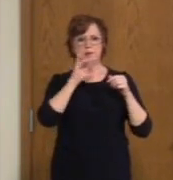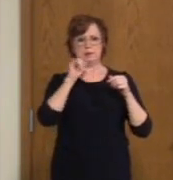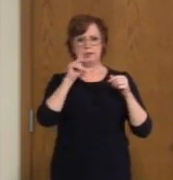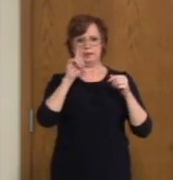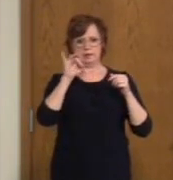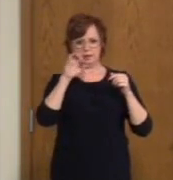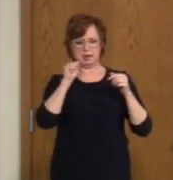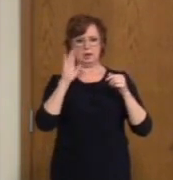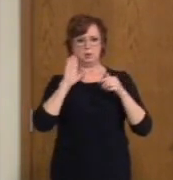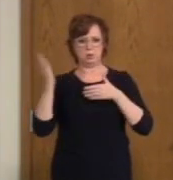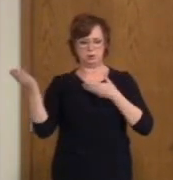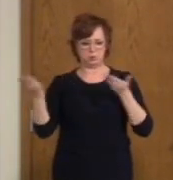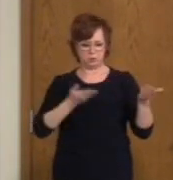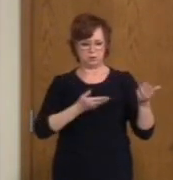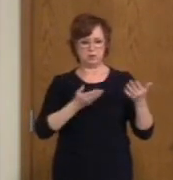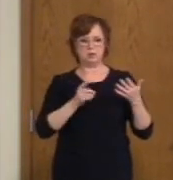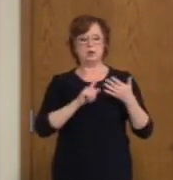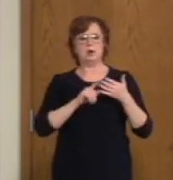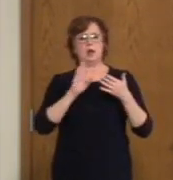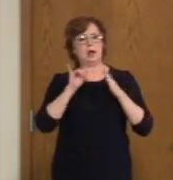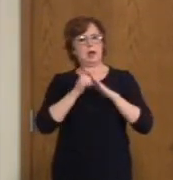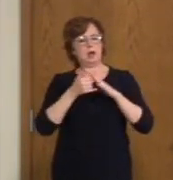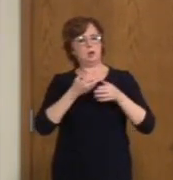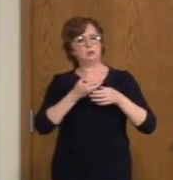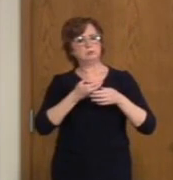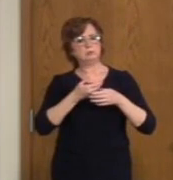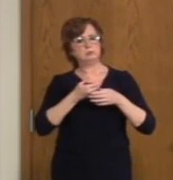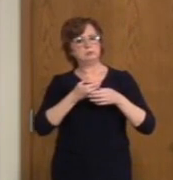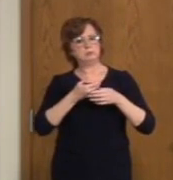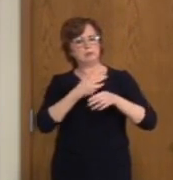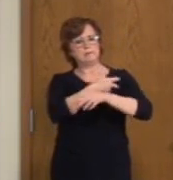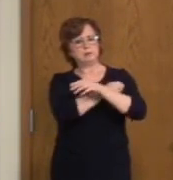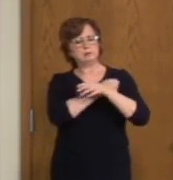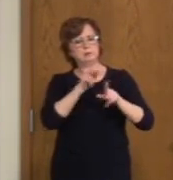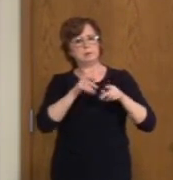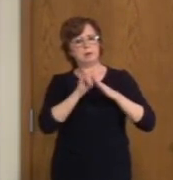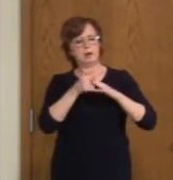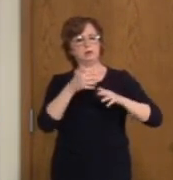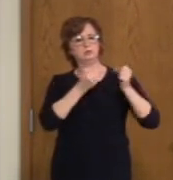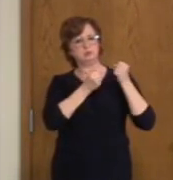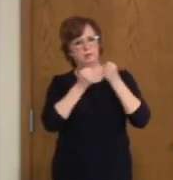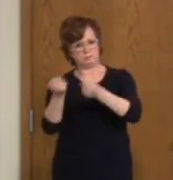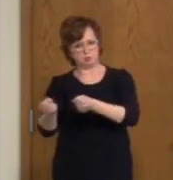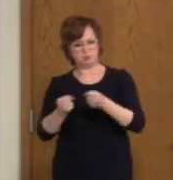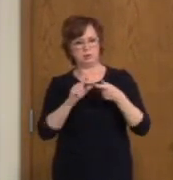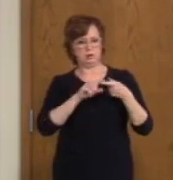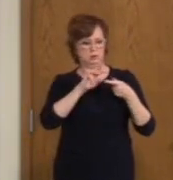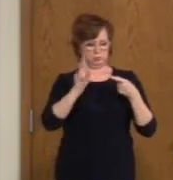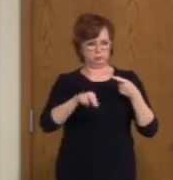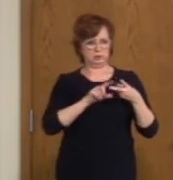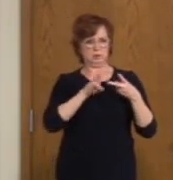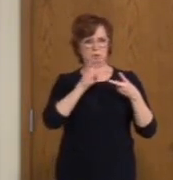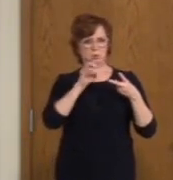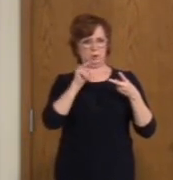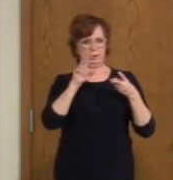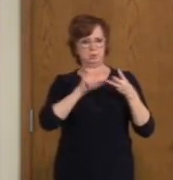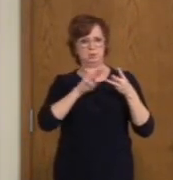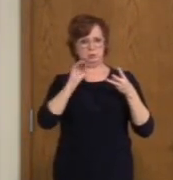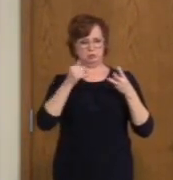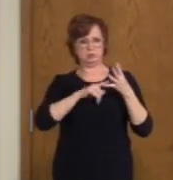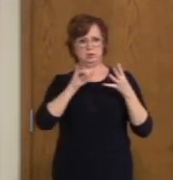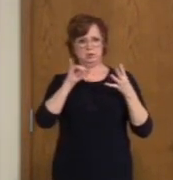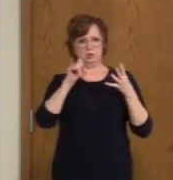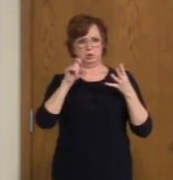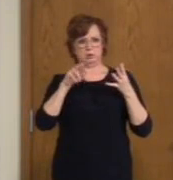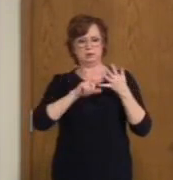20 days. We're going to put those all through drive-through vaccination clinics in Regina, in Weyburn, in Moose Jaw, in